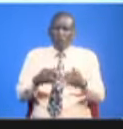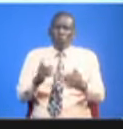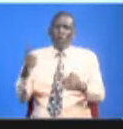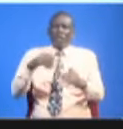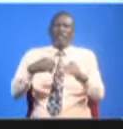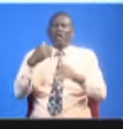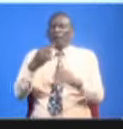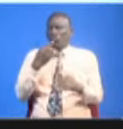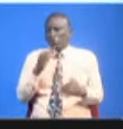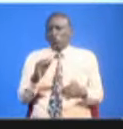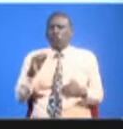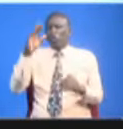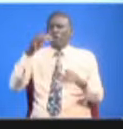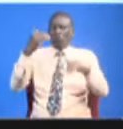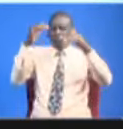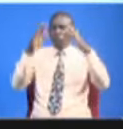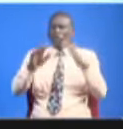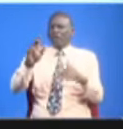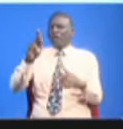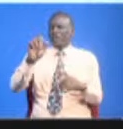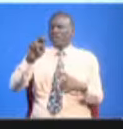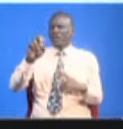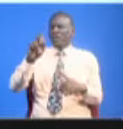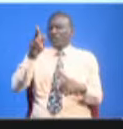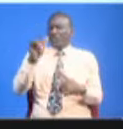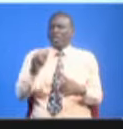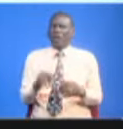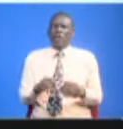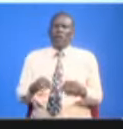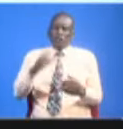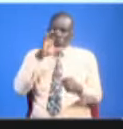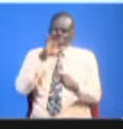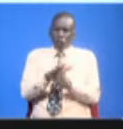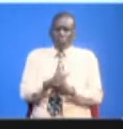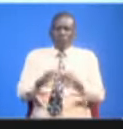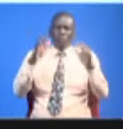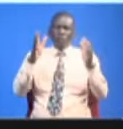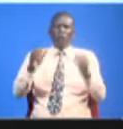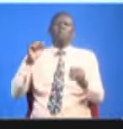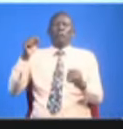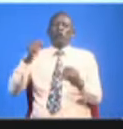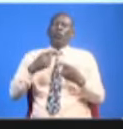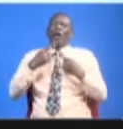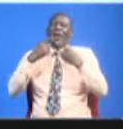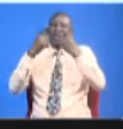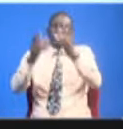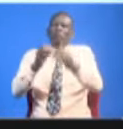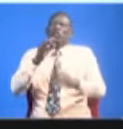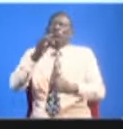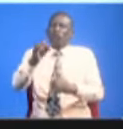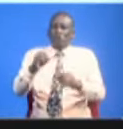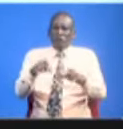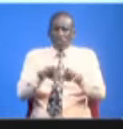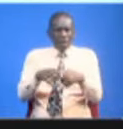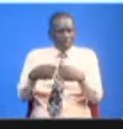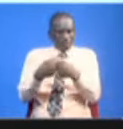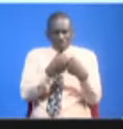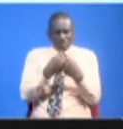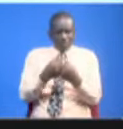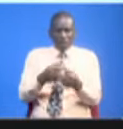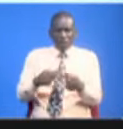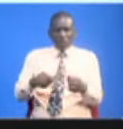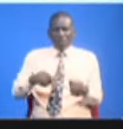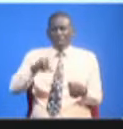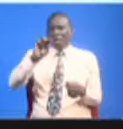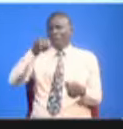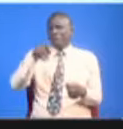successor, Professor Kithure Kindiki, promising a major political announcement in coming days, even as he challenged members of